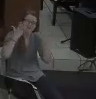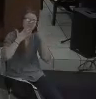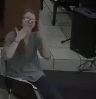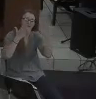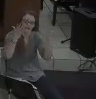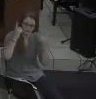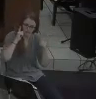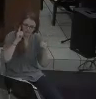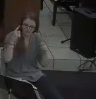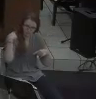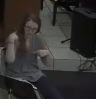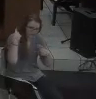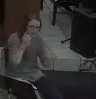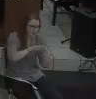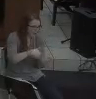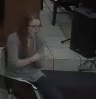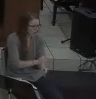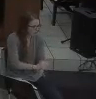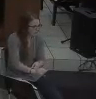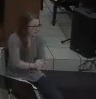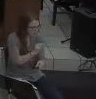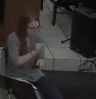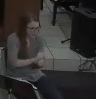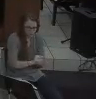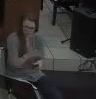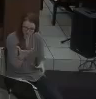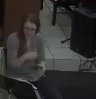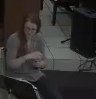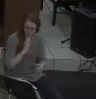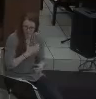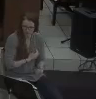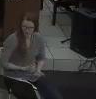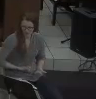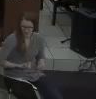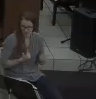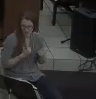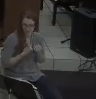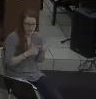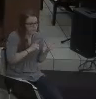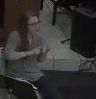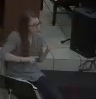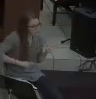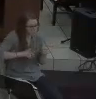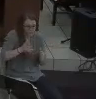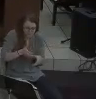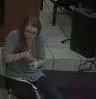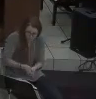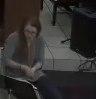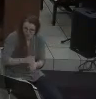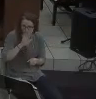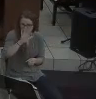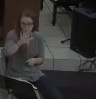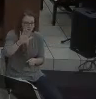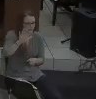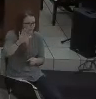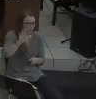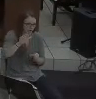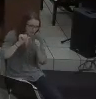want to thank you for the works you've done in our lives. And Lord, we trust in